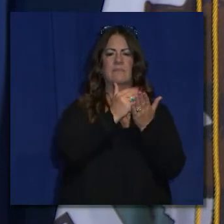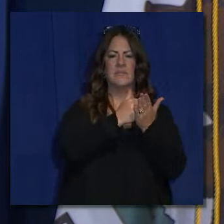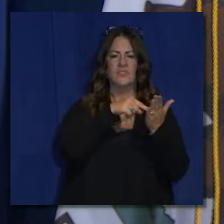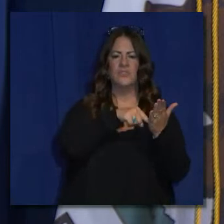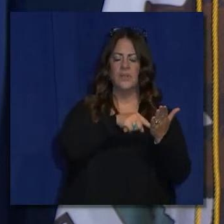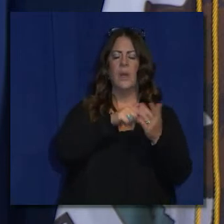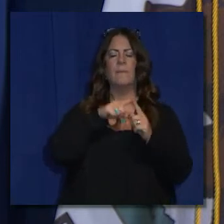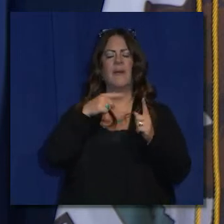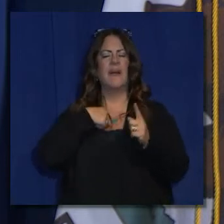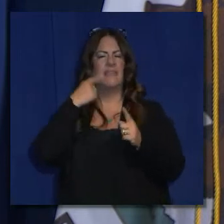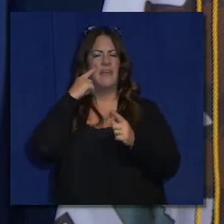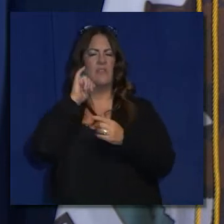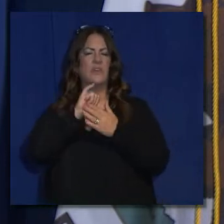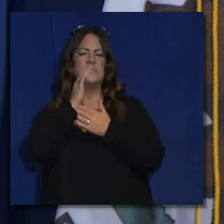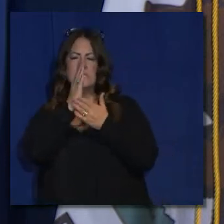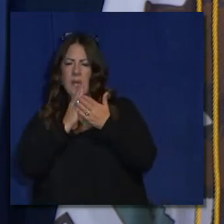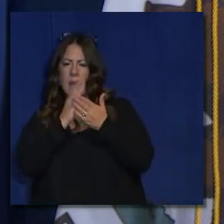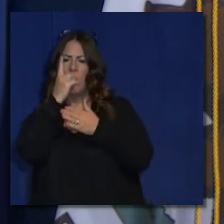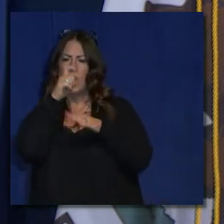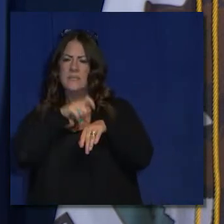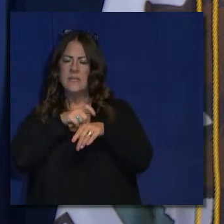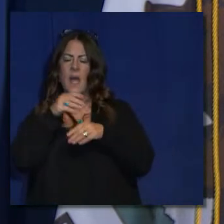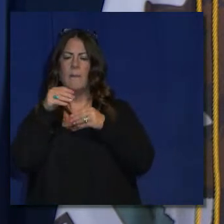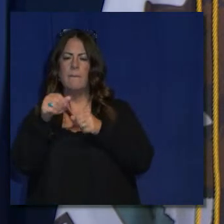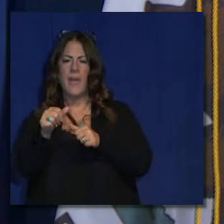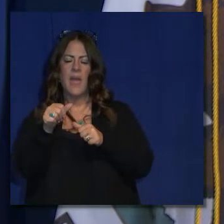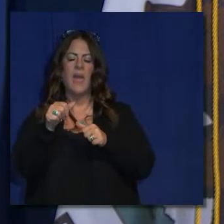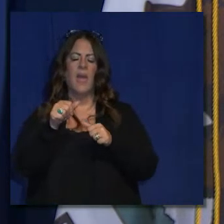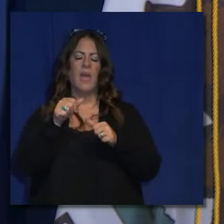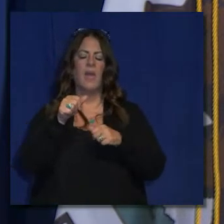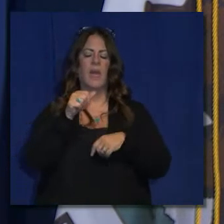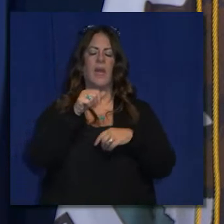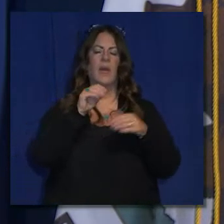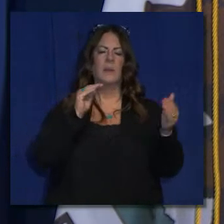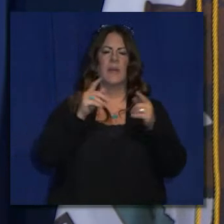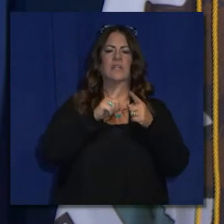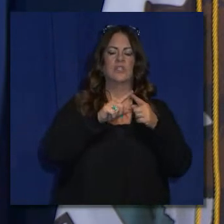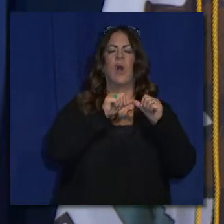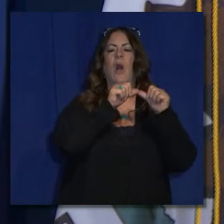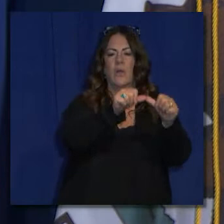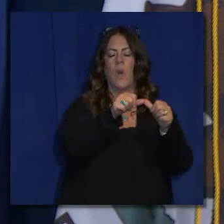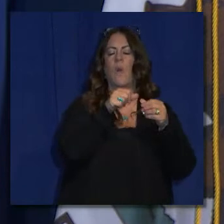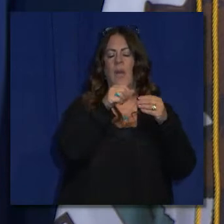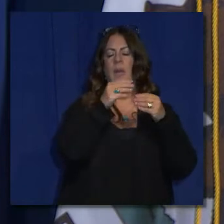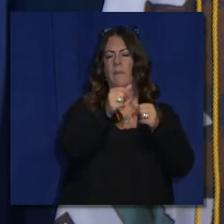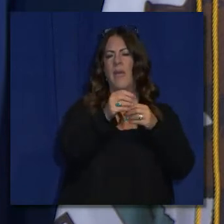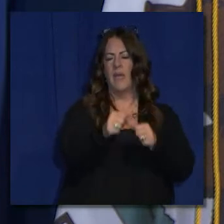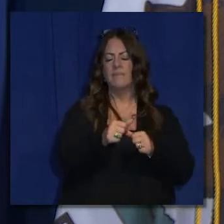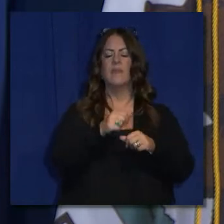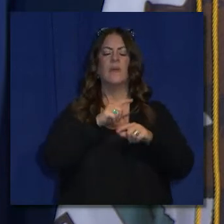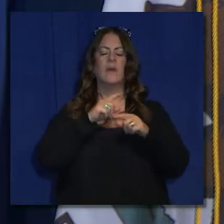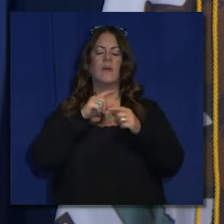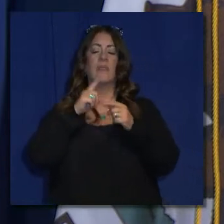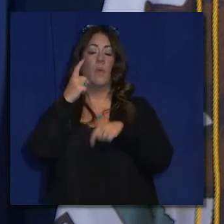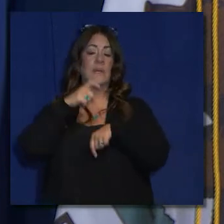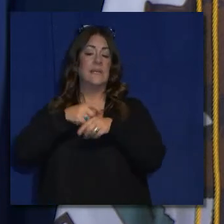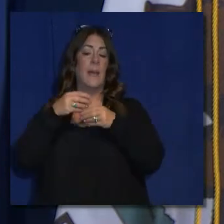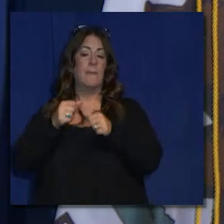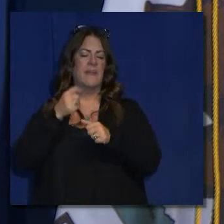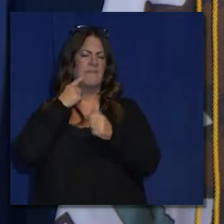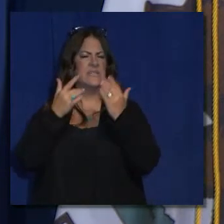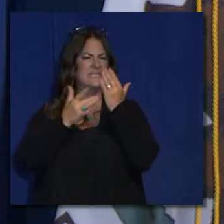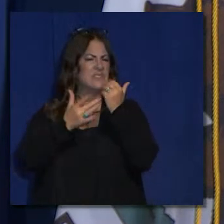probably some one-time costs that are accounted for. I believe there's some technical assistance